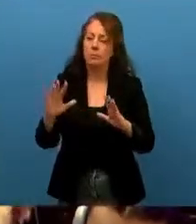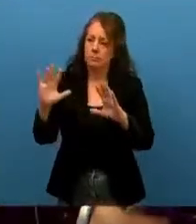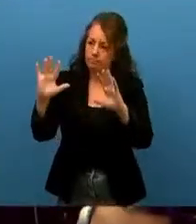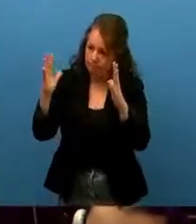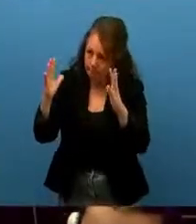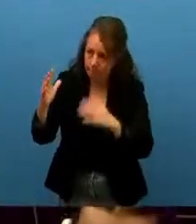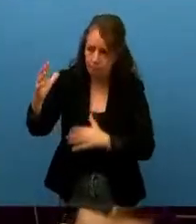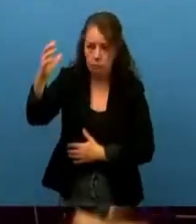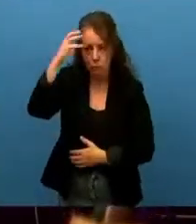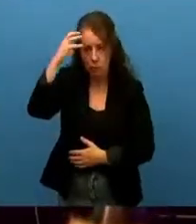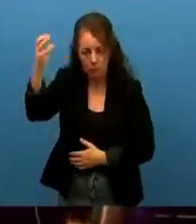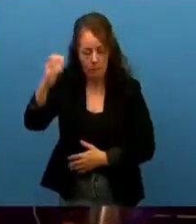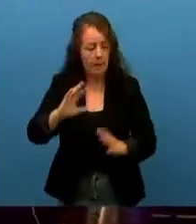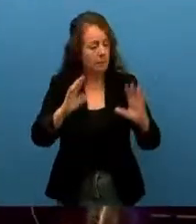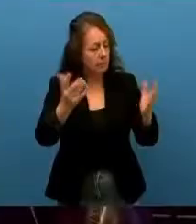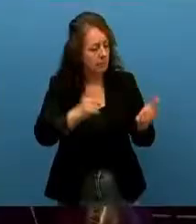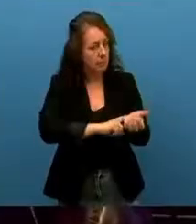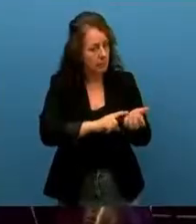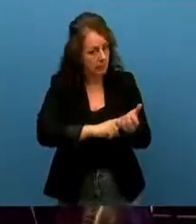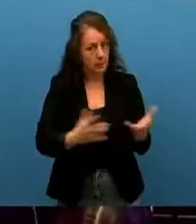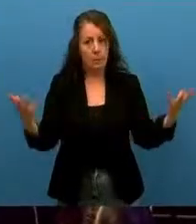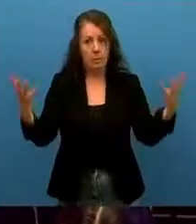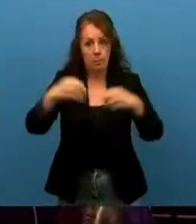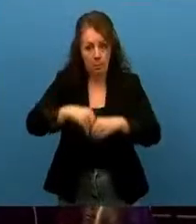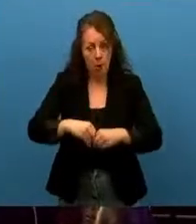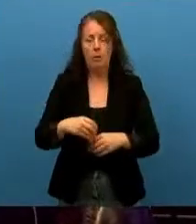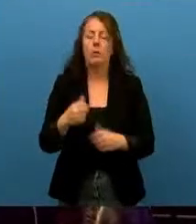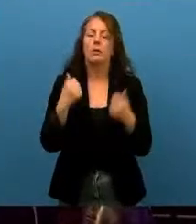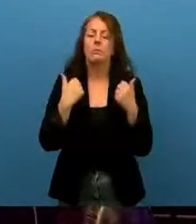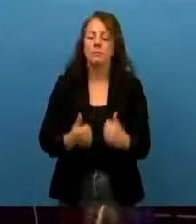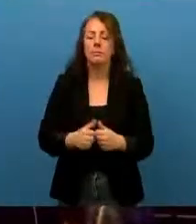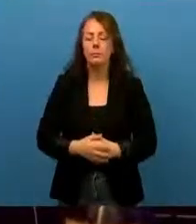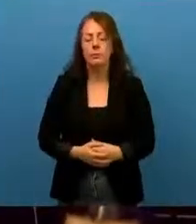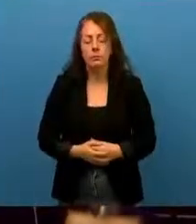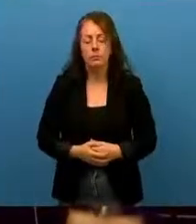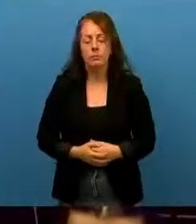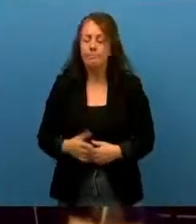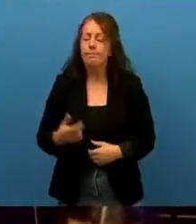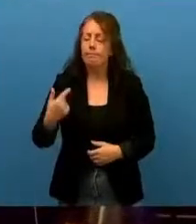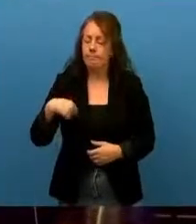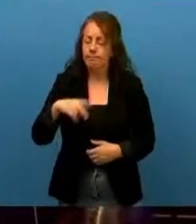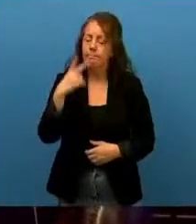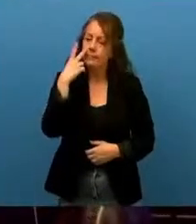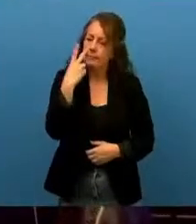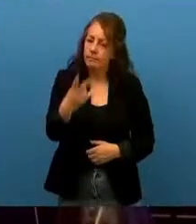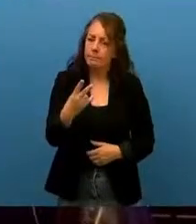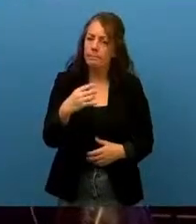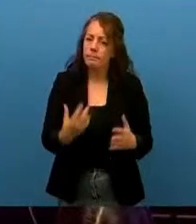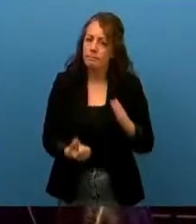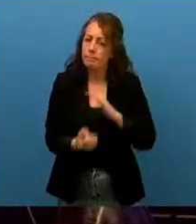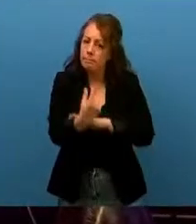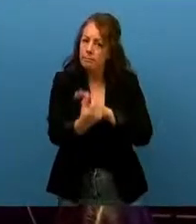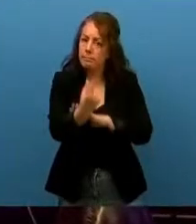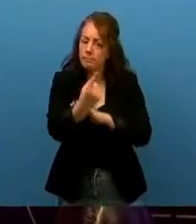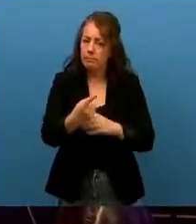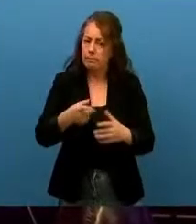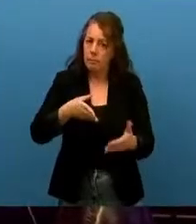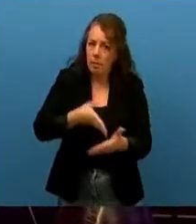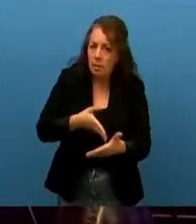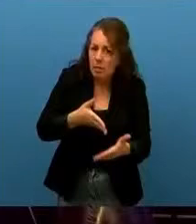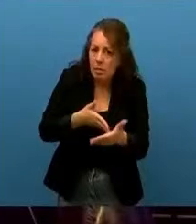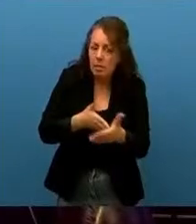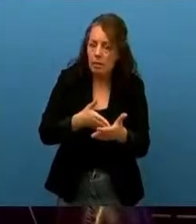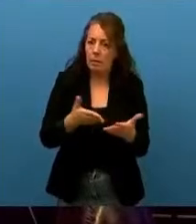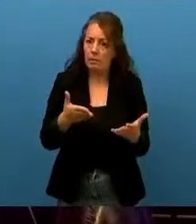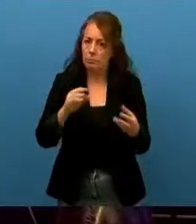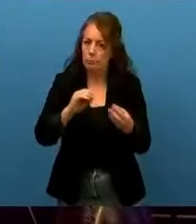their participation therein. We do recognize that a number of challenges remain around